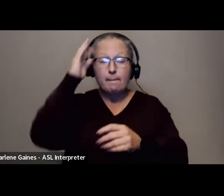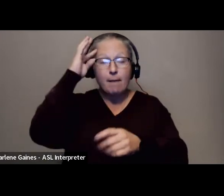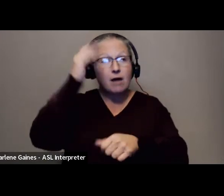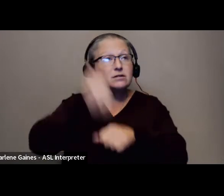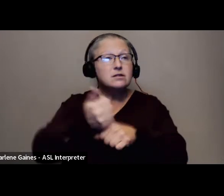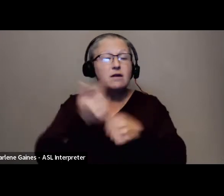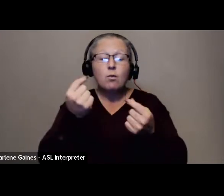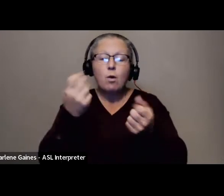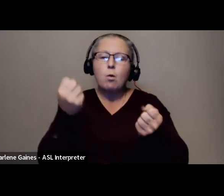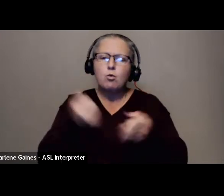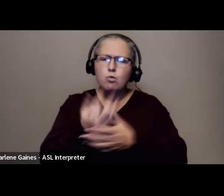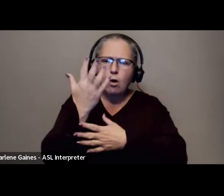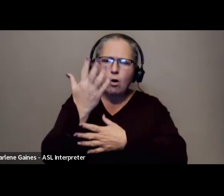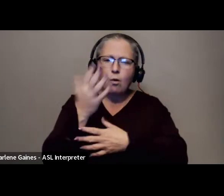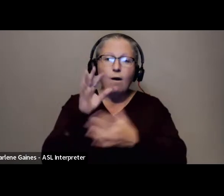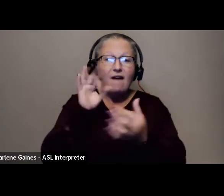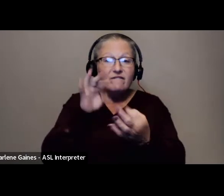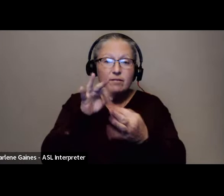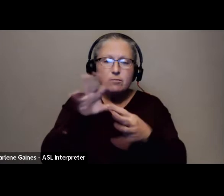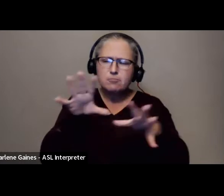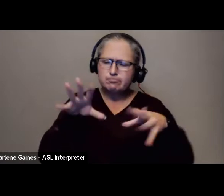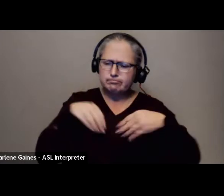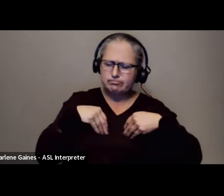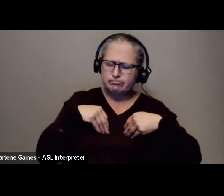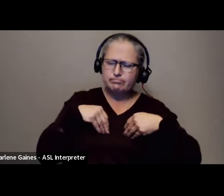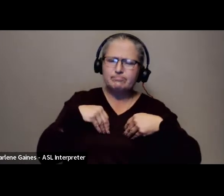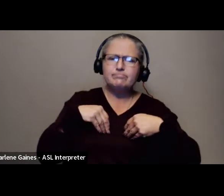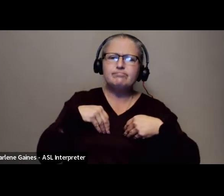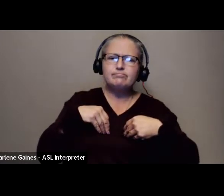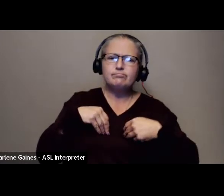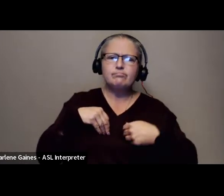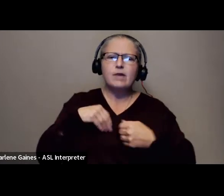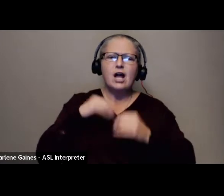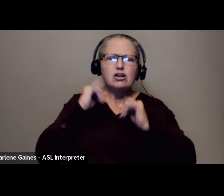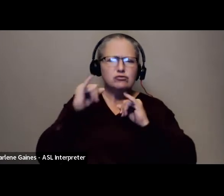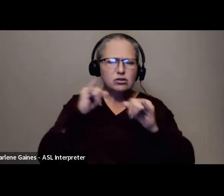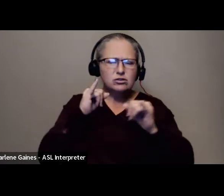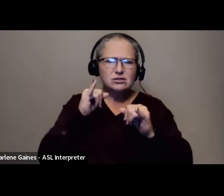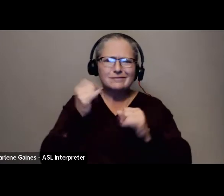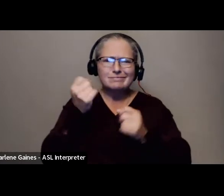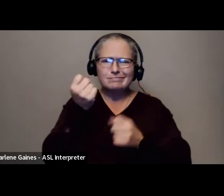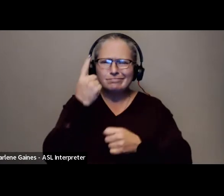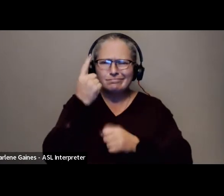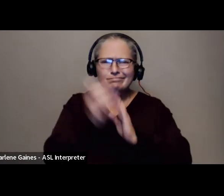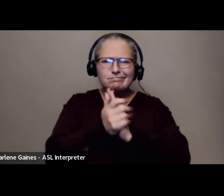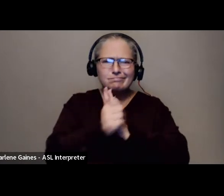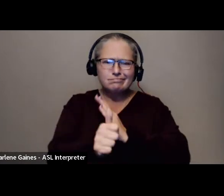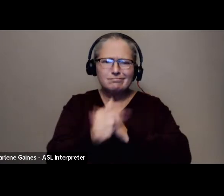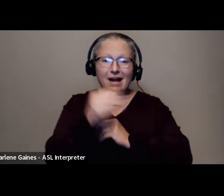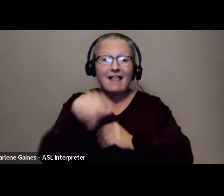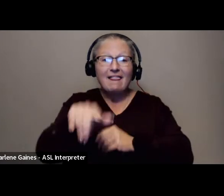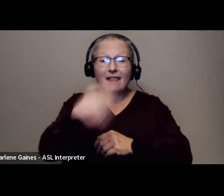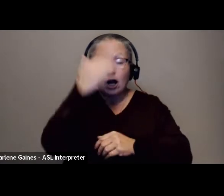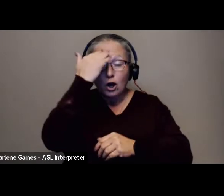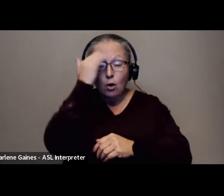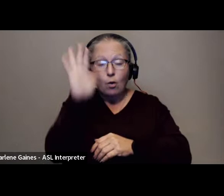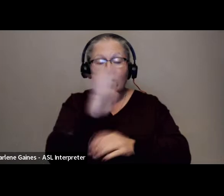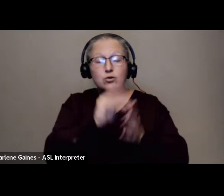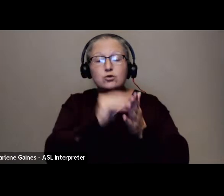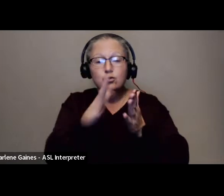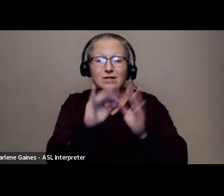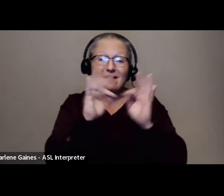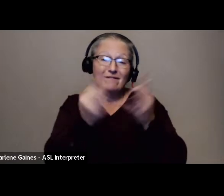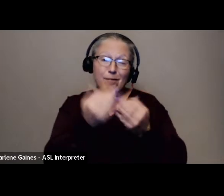they take feedback to heart, they're instructionally confident, and they know their students and families well. They